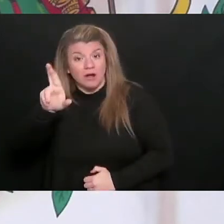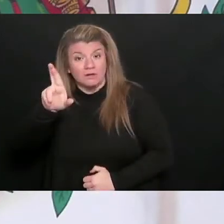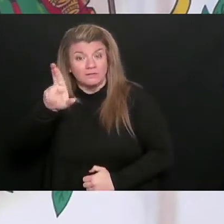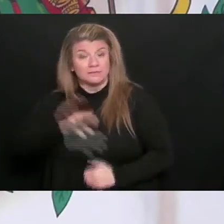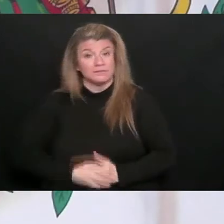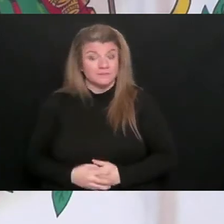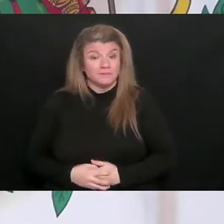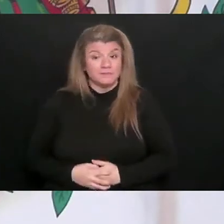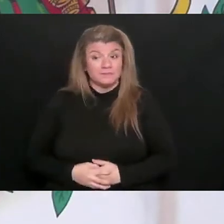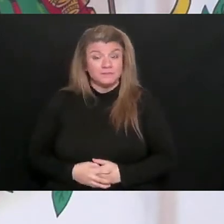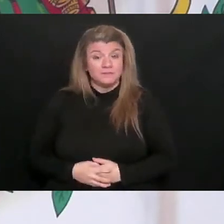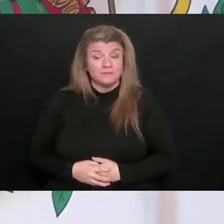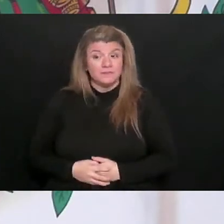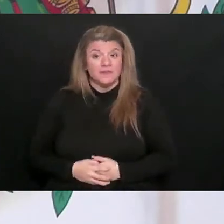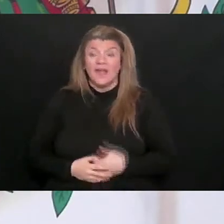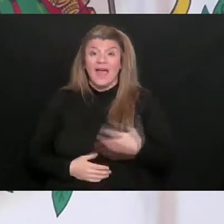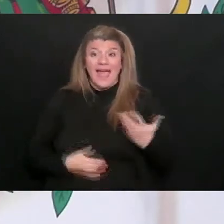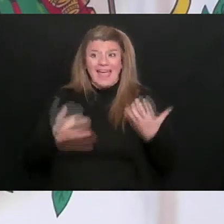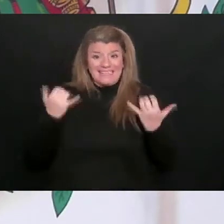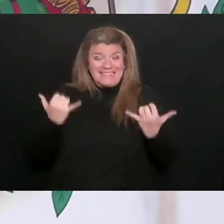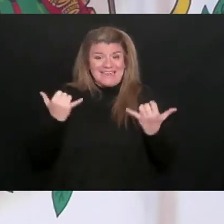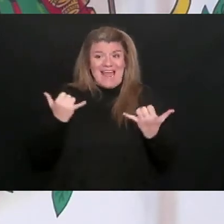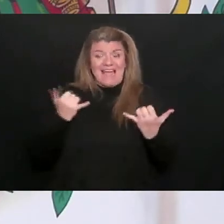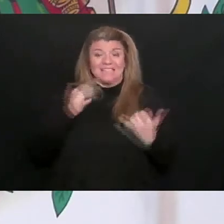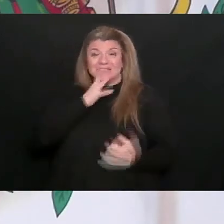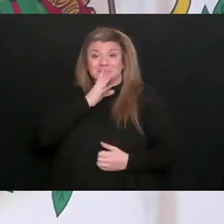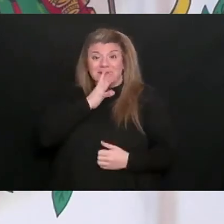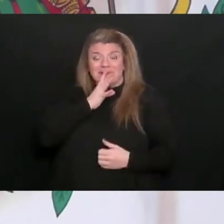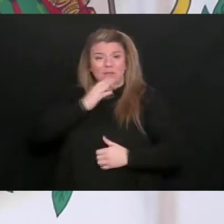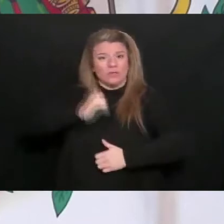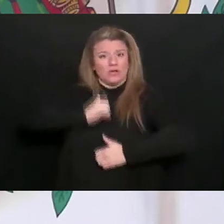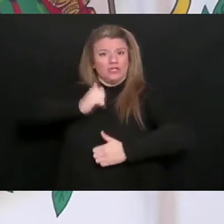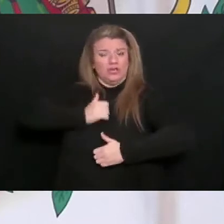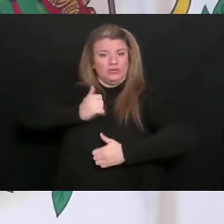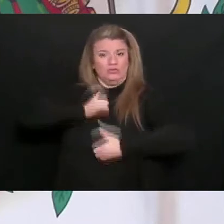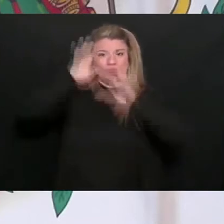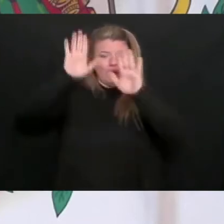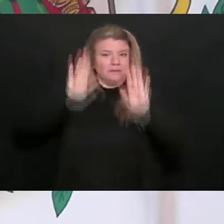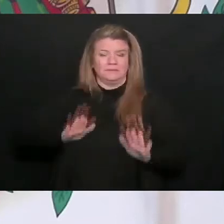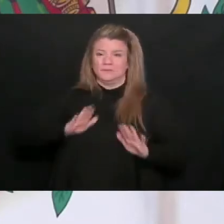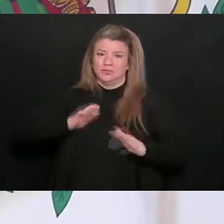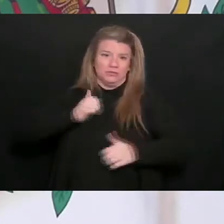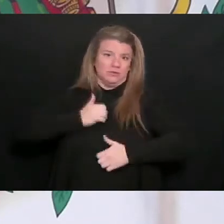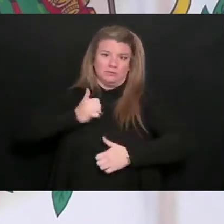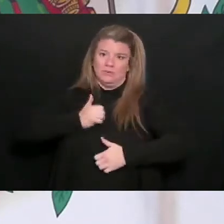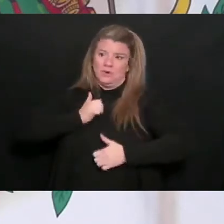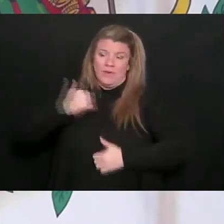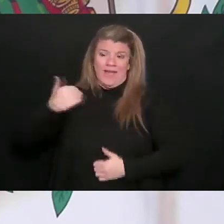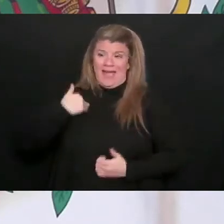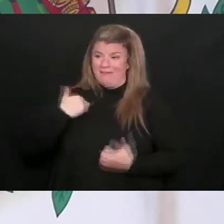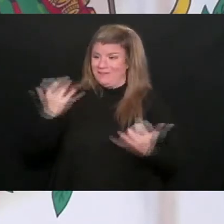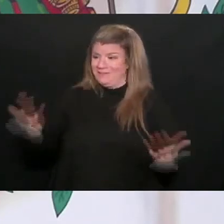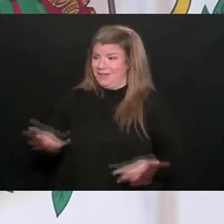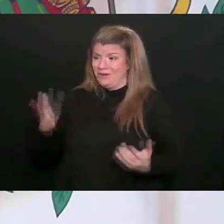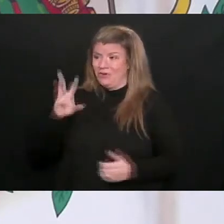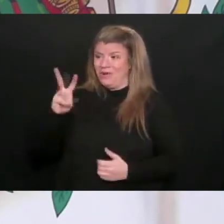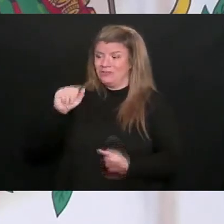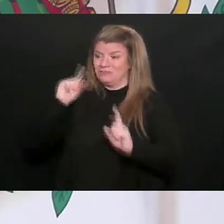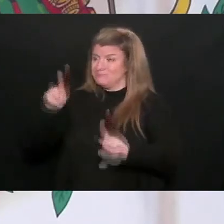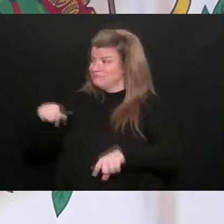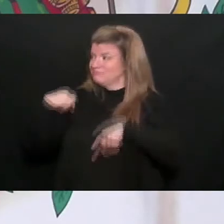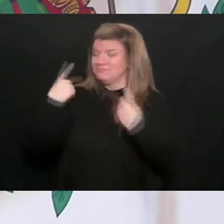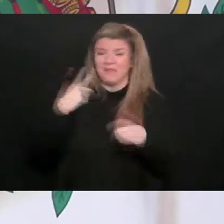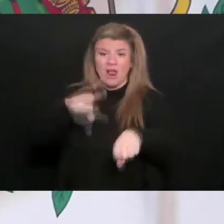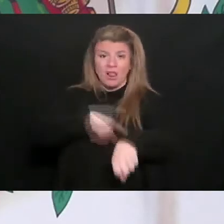heard from a great, great general that we have here in our state of West Virginia we've had a long time. You've